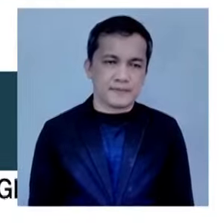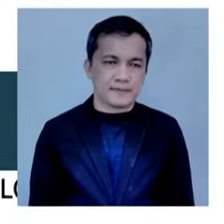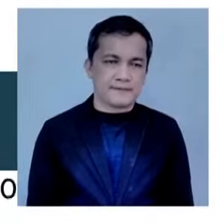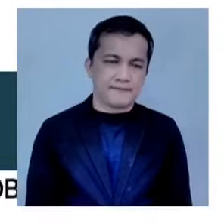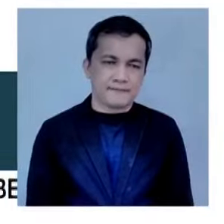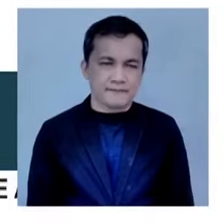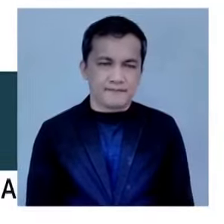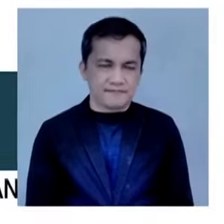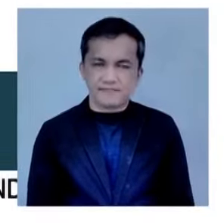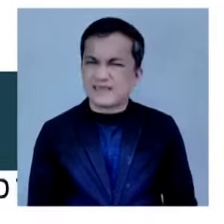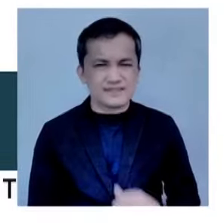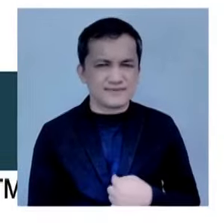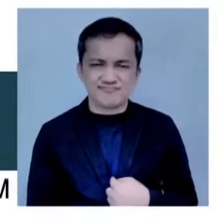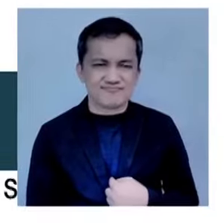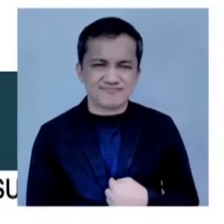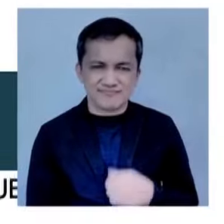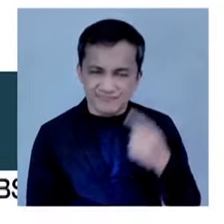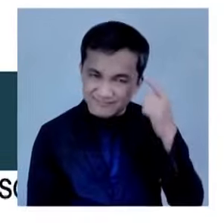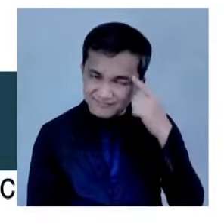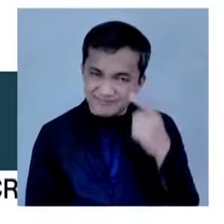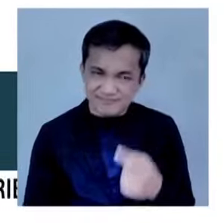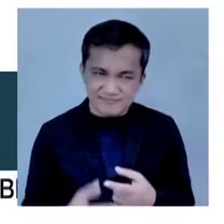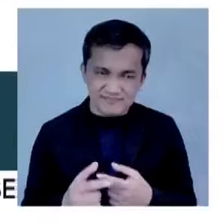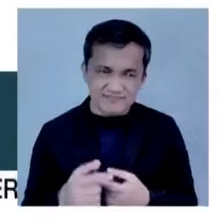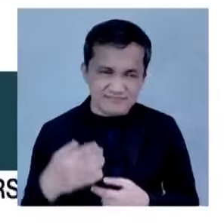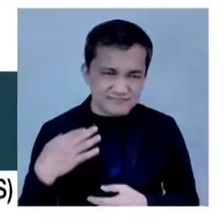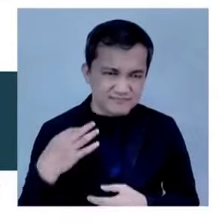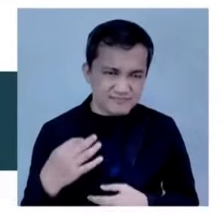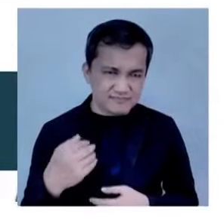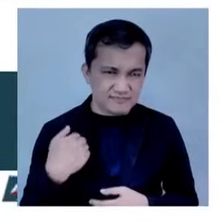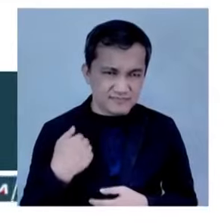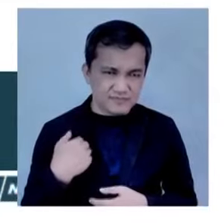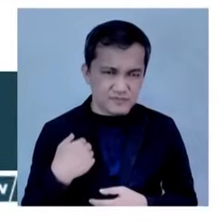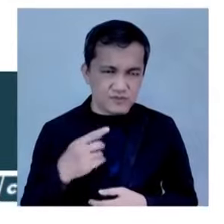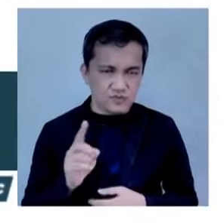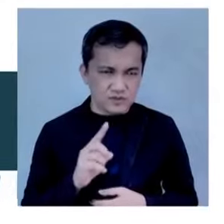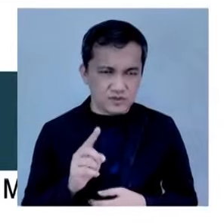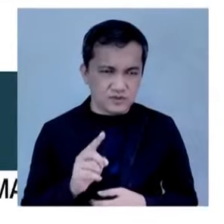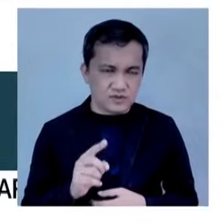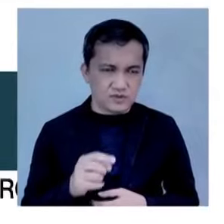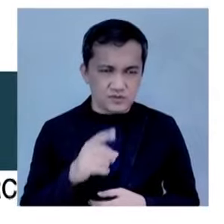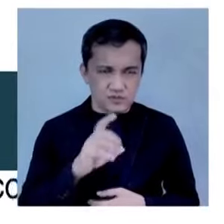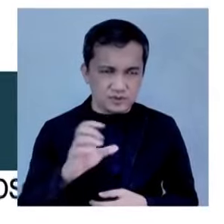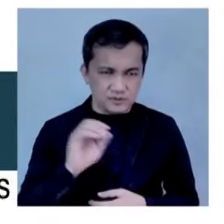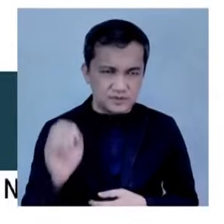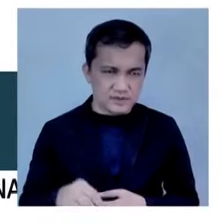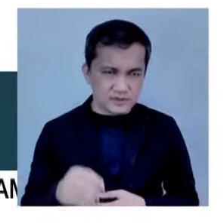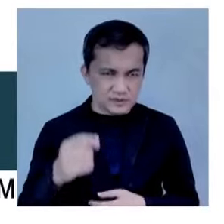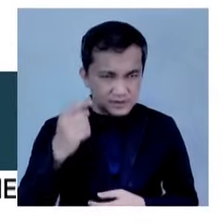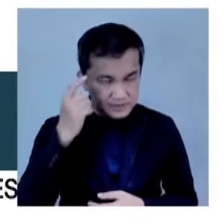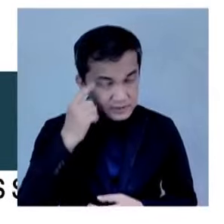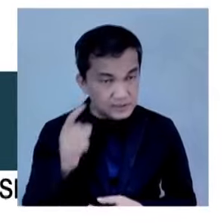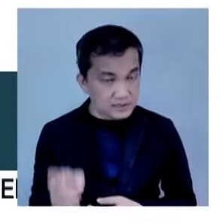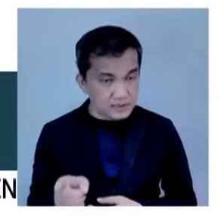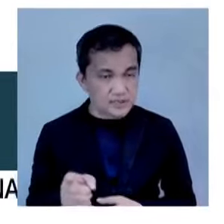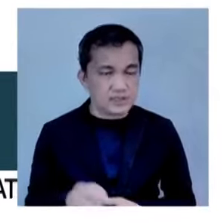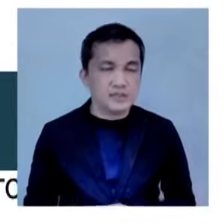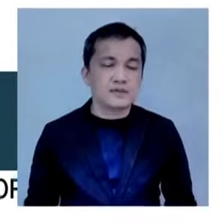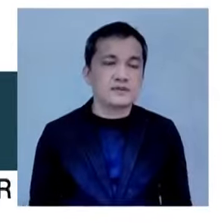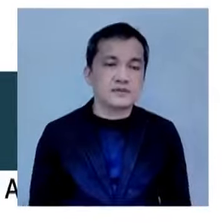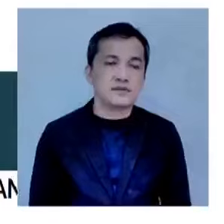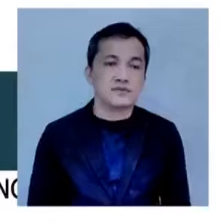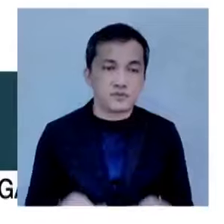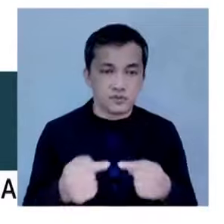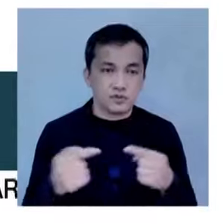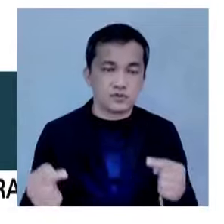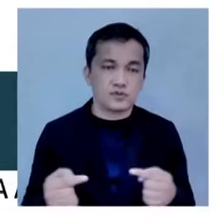I'm not considering running yet, but what I am 100% considering is that the opposition